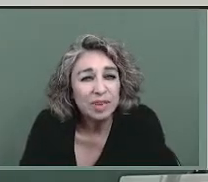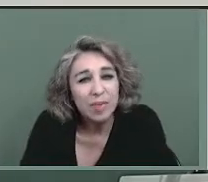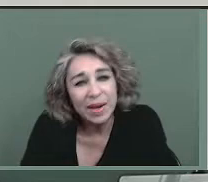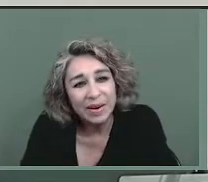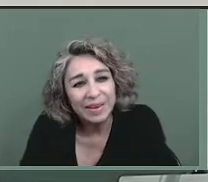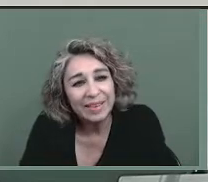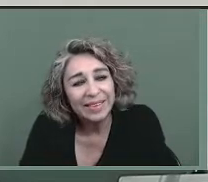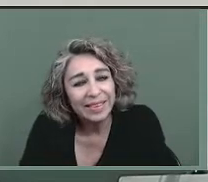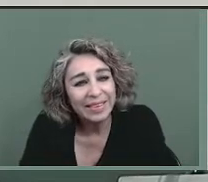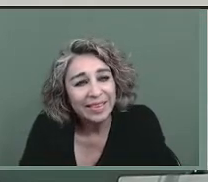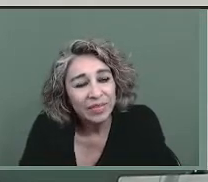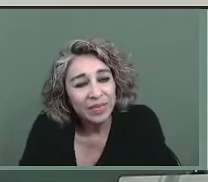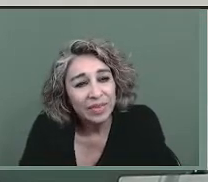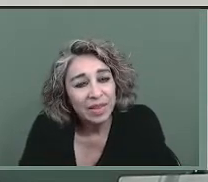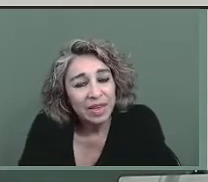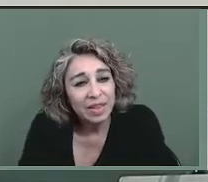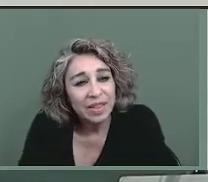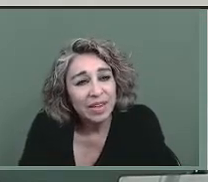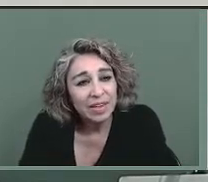can feel better.